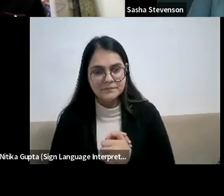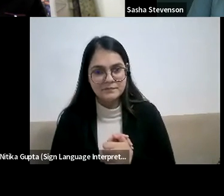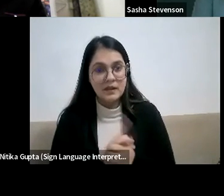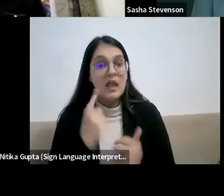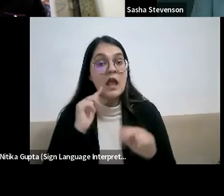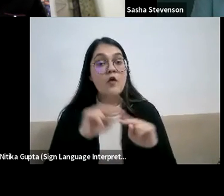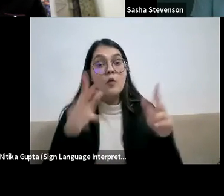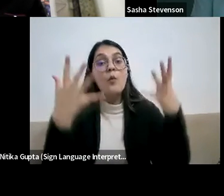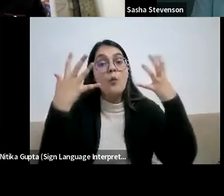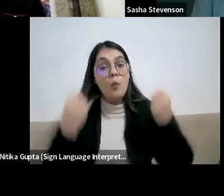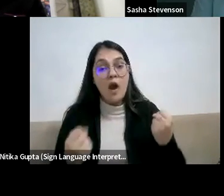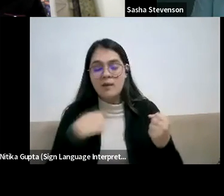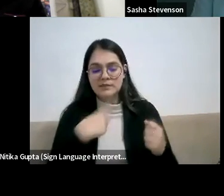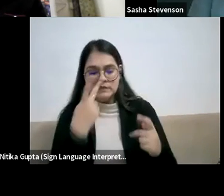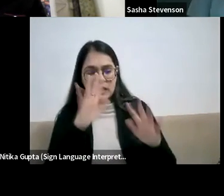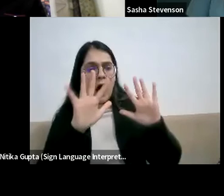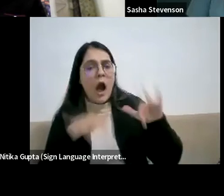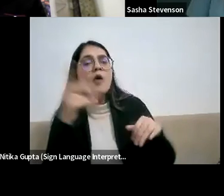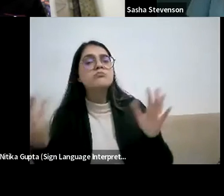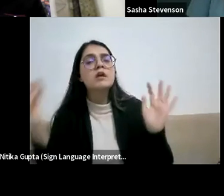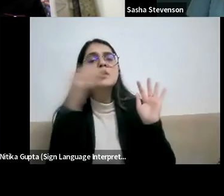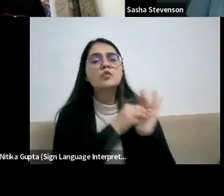want to measure the inclusion,